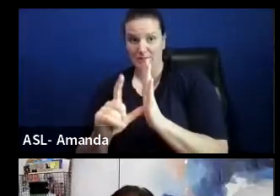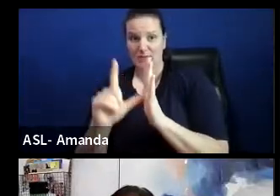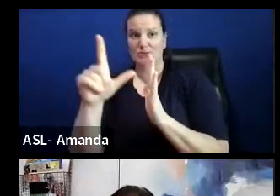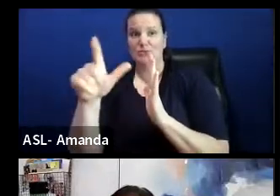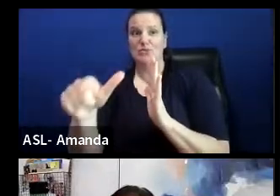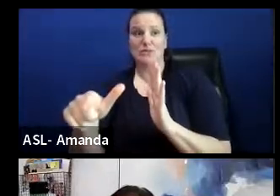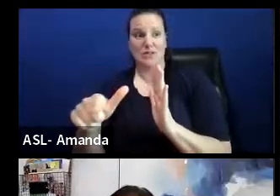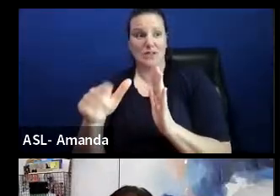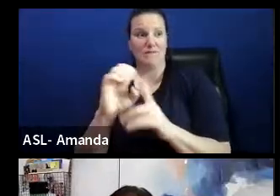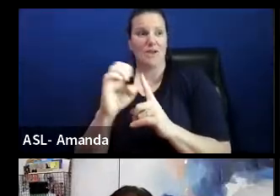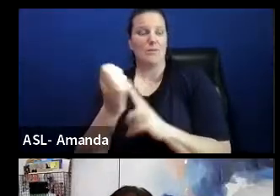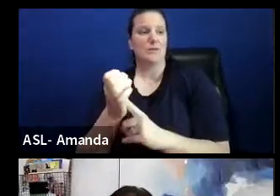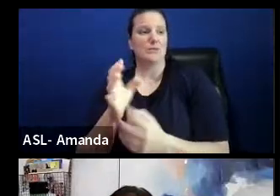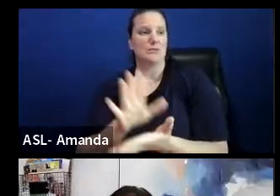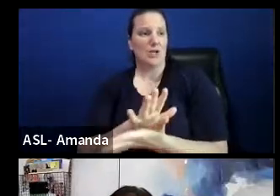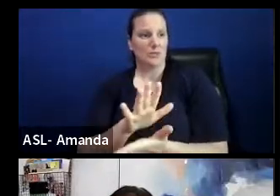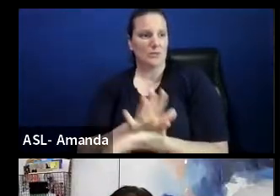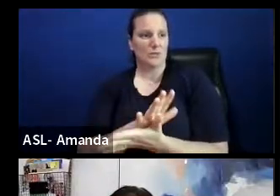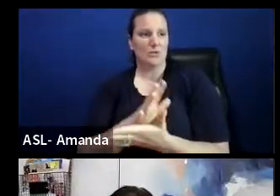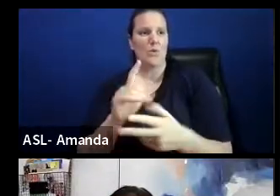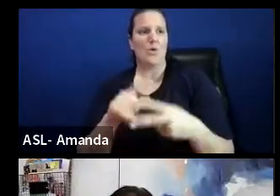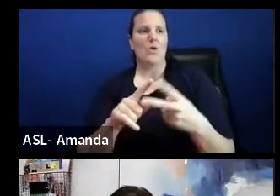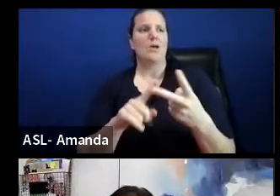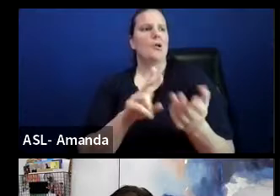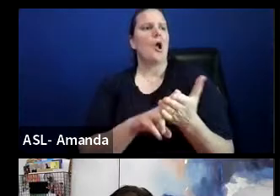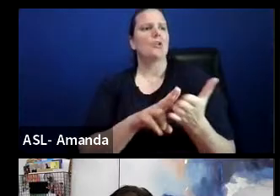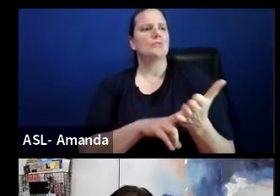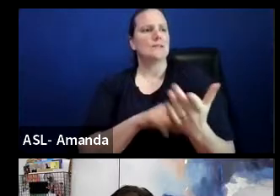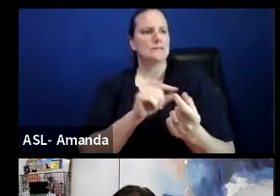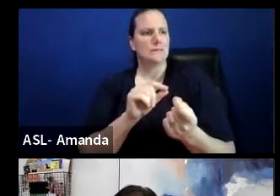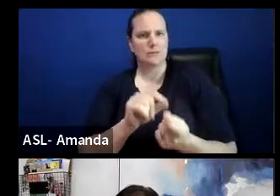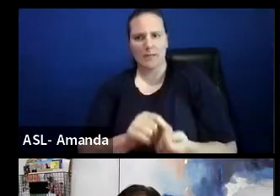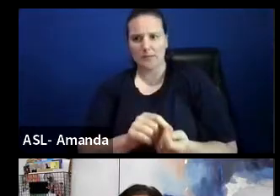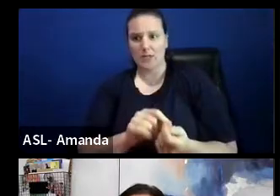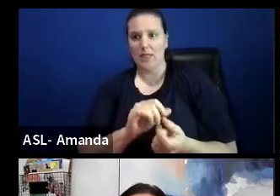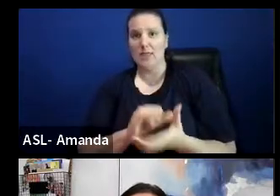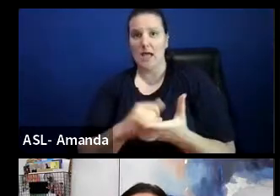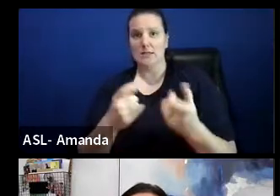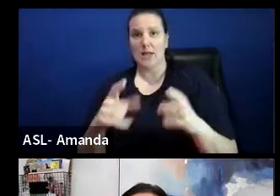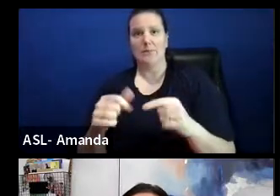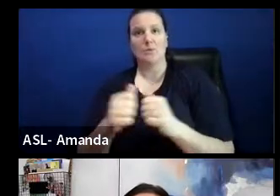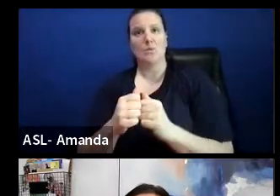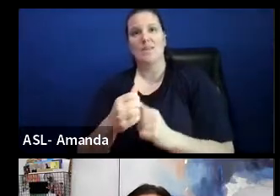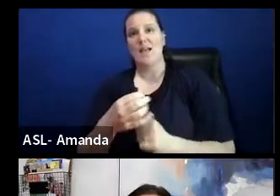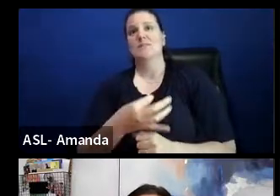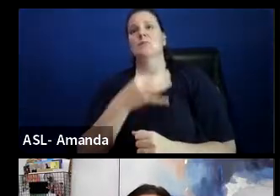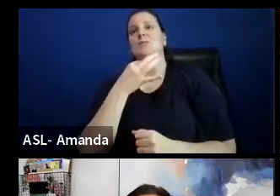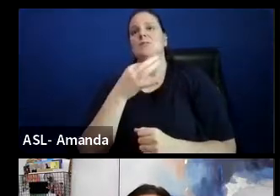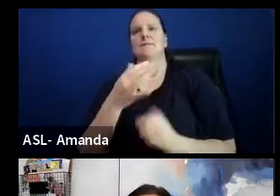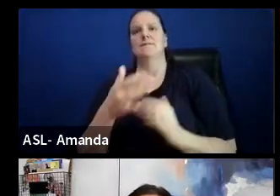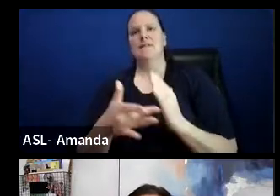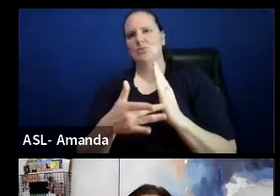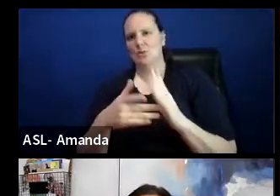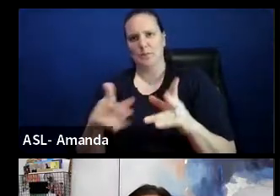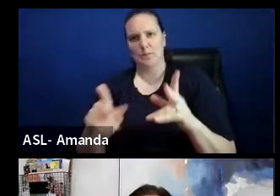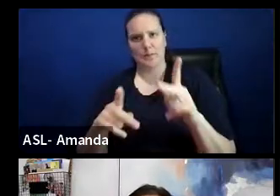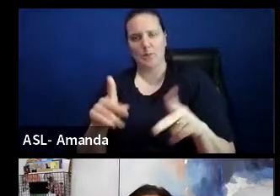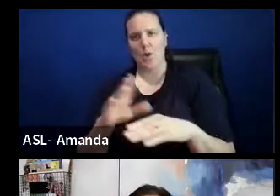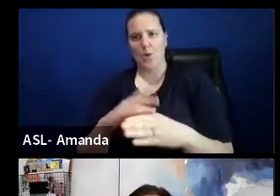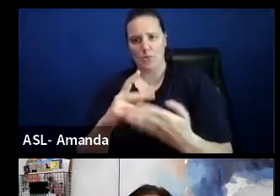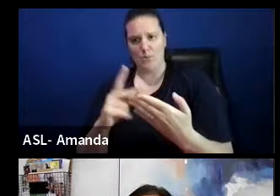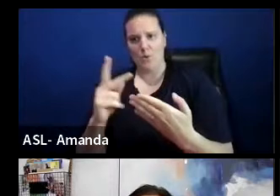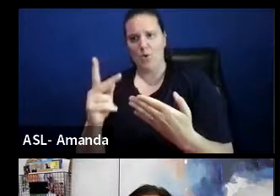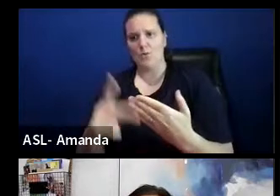environmental documents or contract specification, is happening with the expertise of the technical folks on the